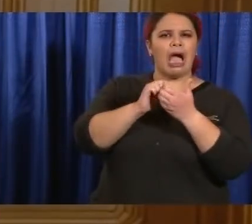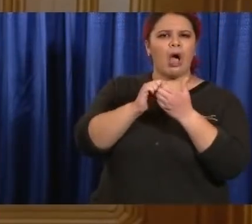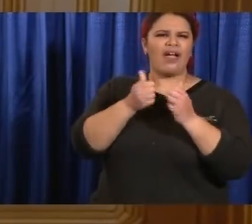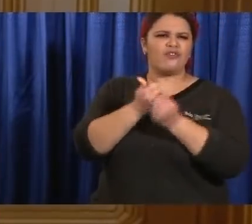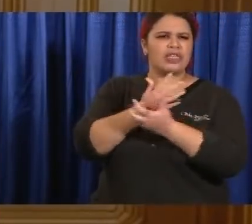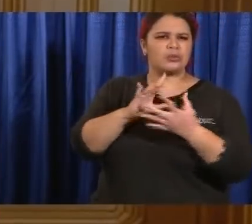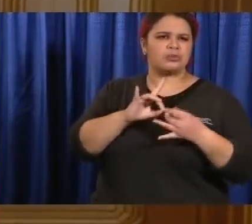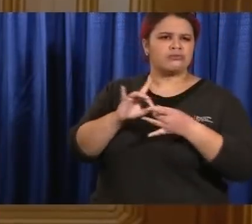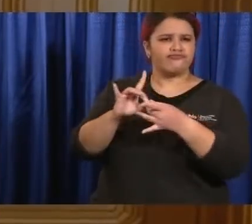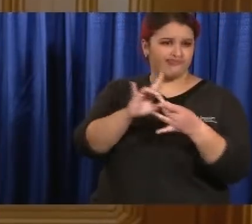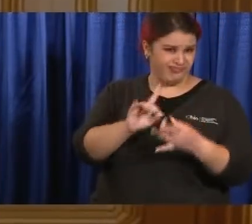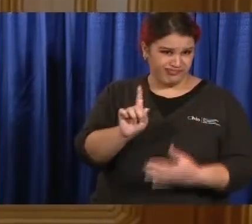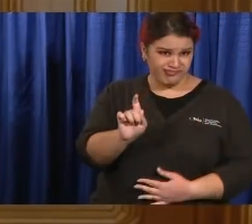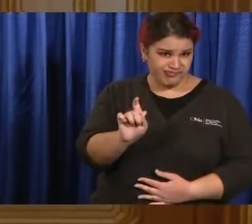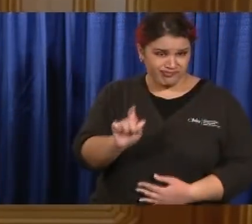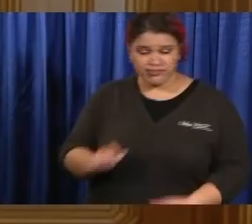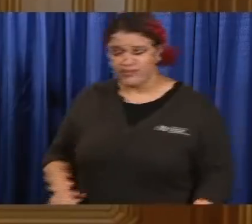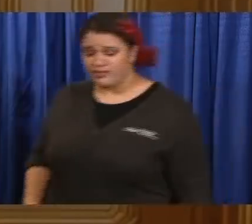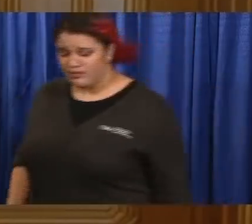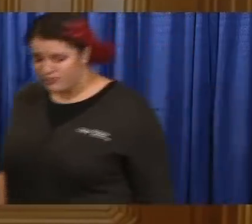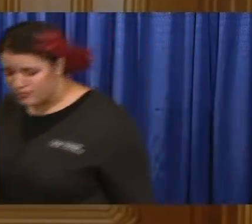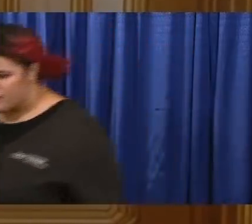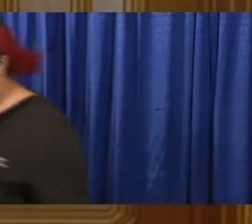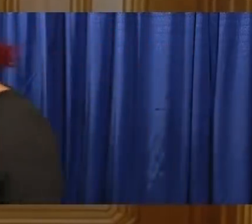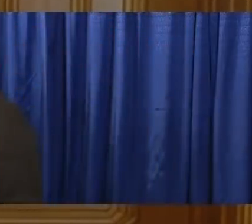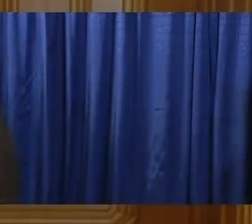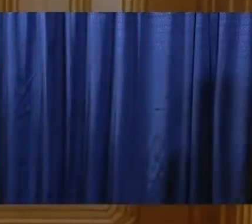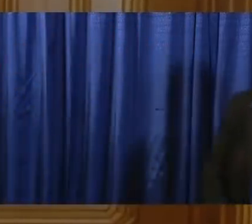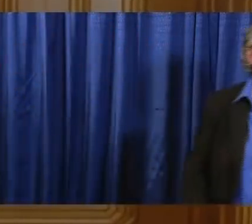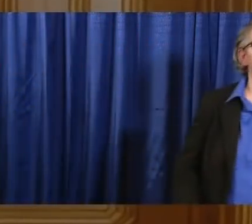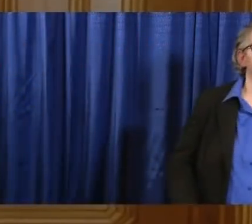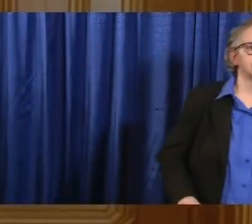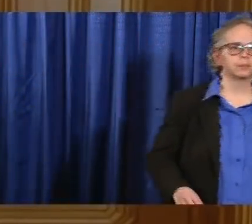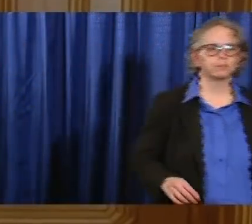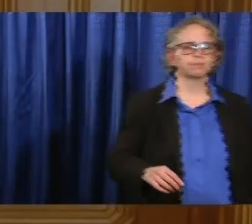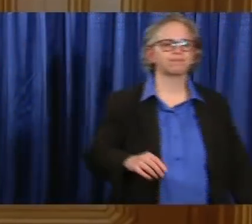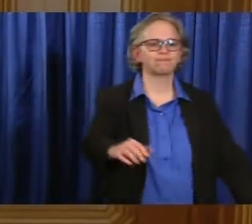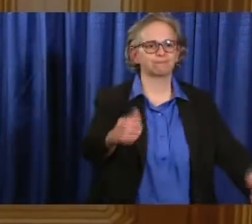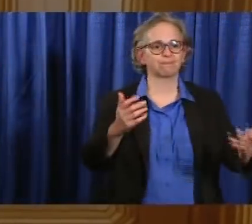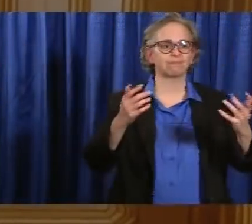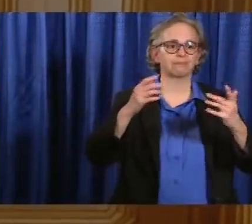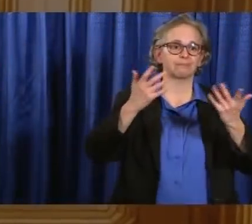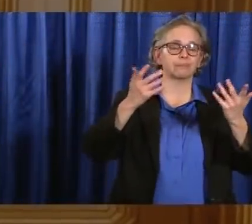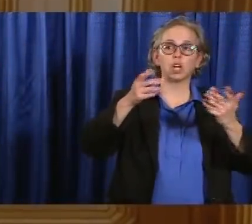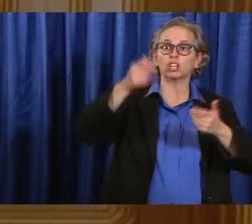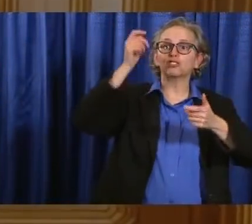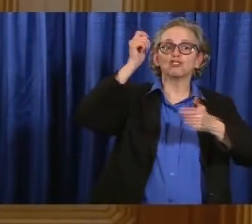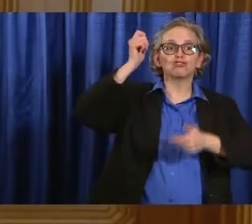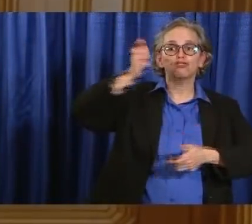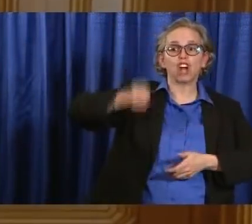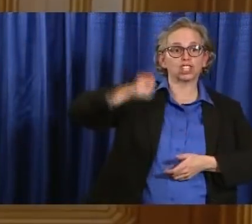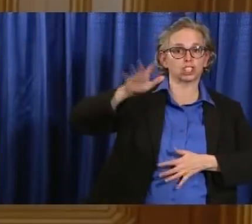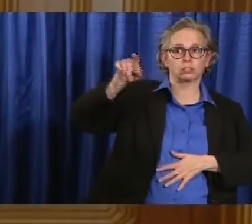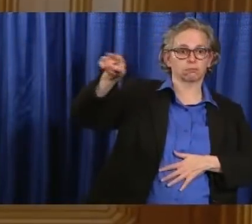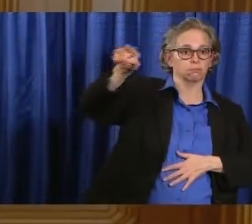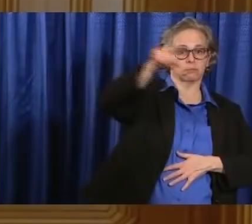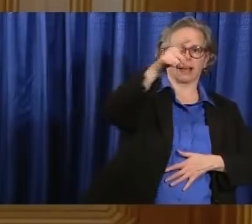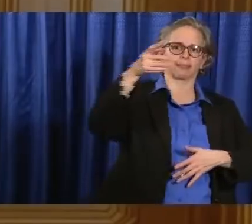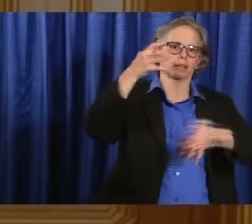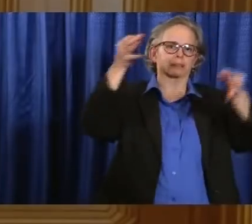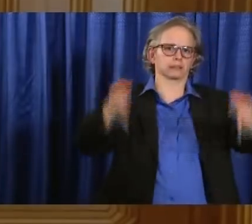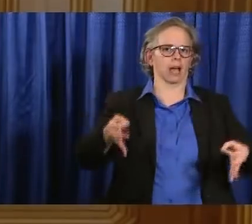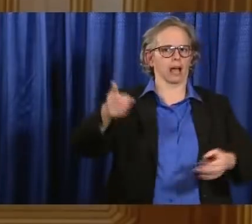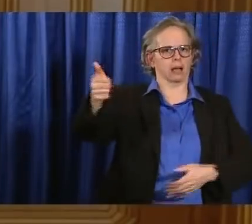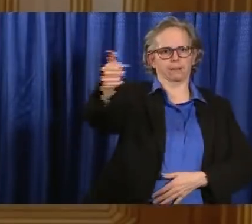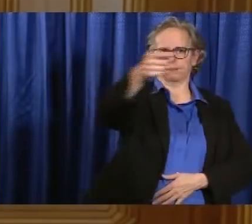That's going to, what happens with these individuals is going to be up to the judge. And the conditions